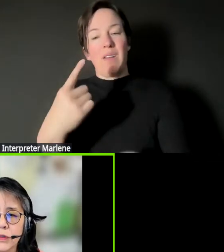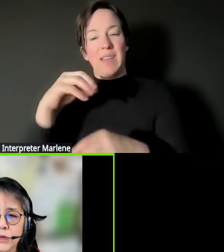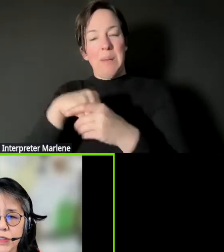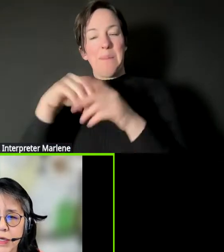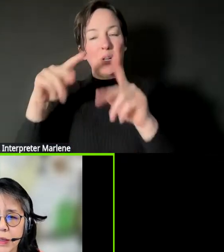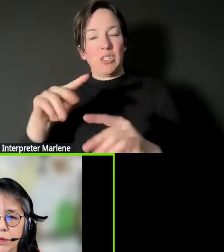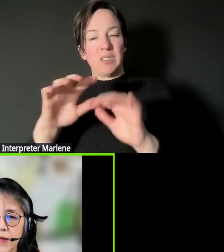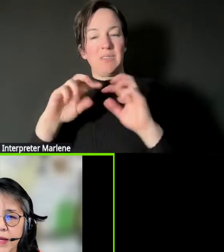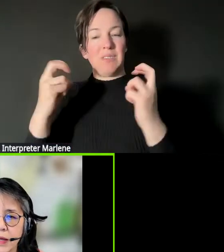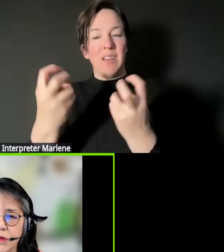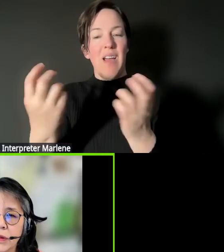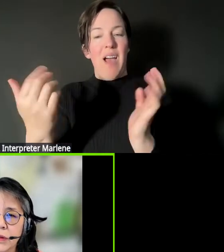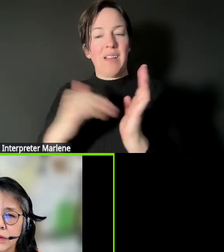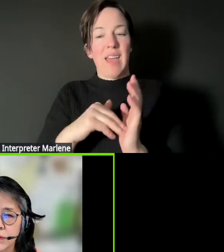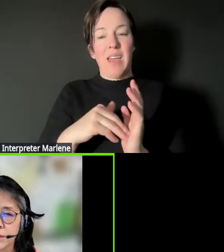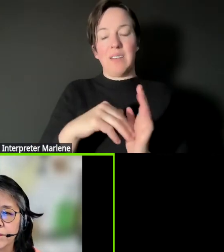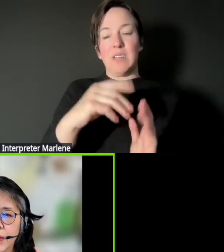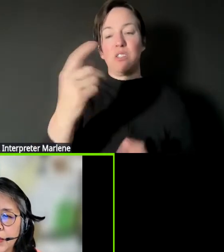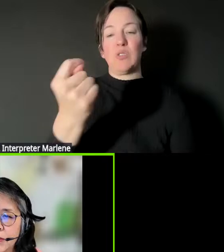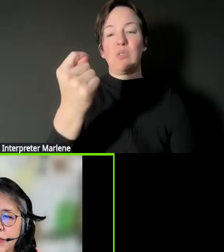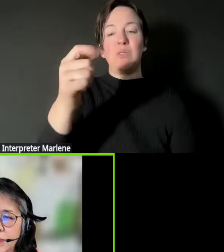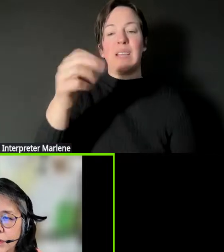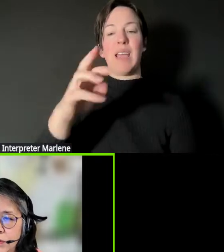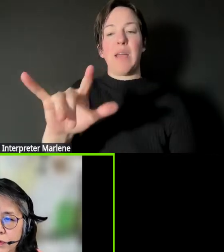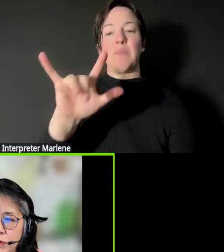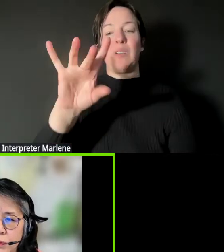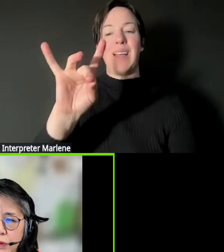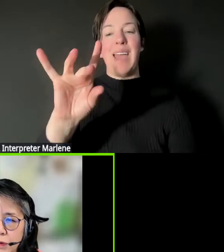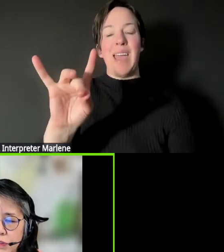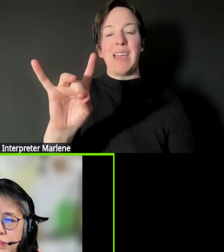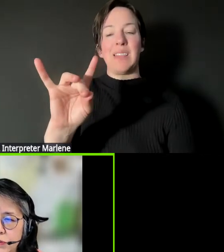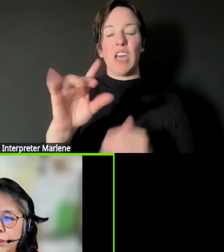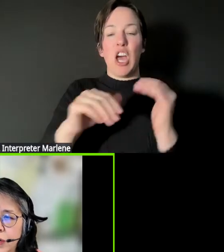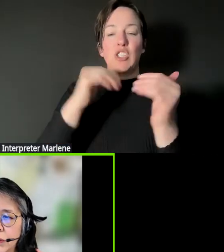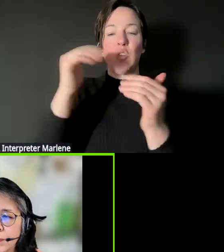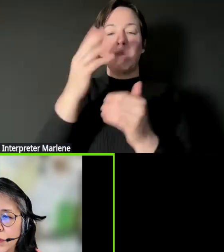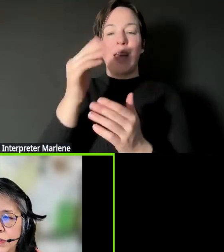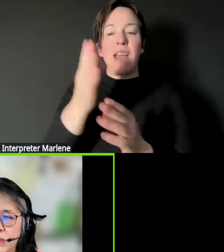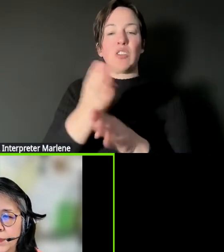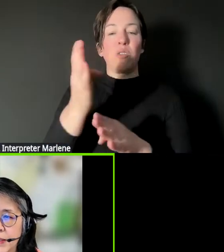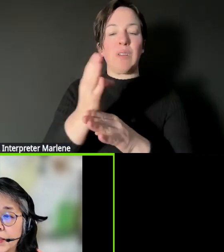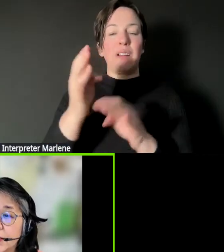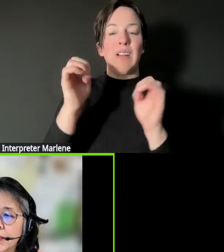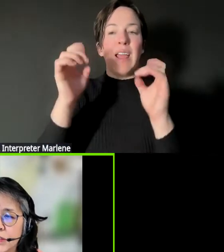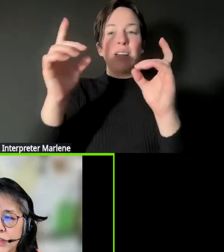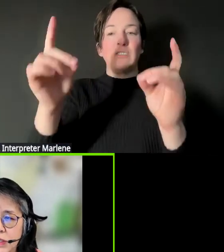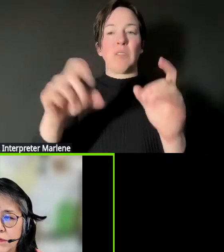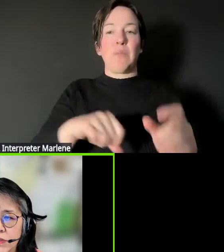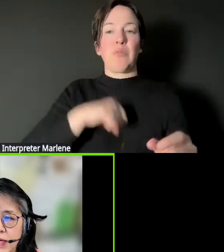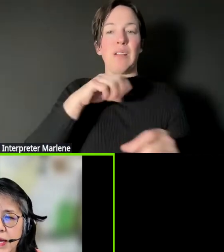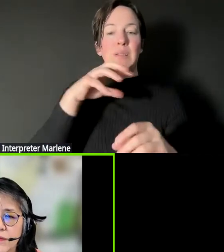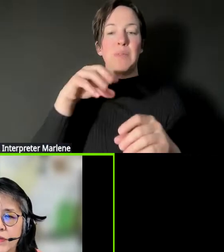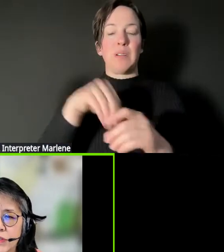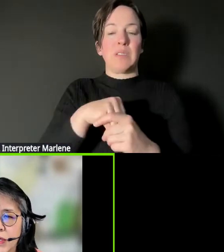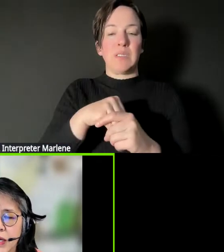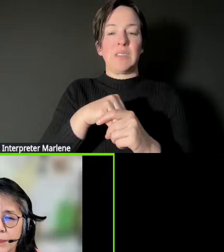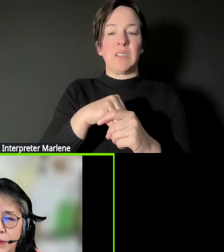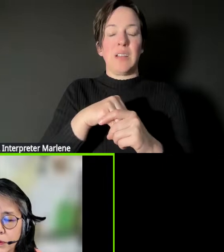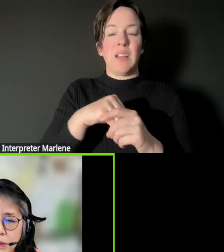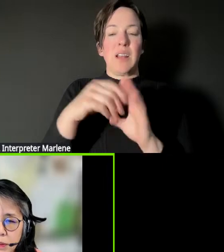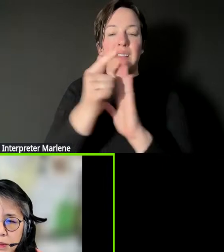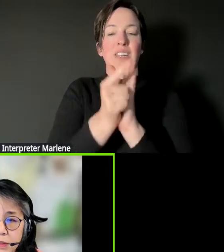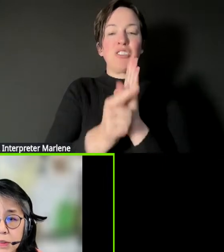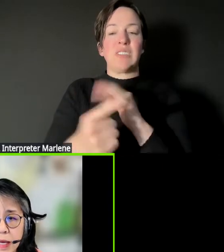On Tuesday, April the 8th, San Mateo Adult and Career Education proudly participated in Legislative Day at the state